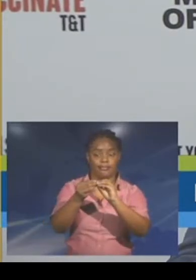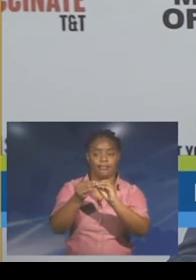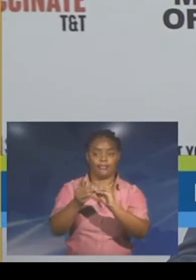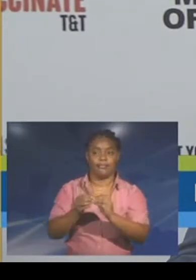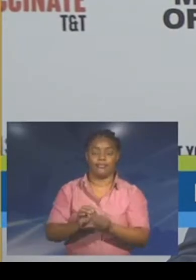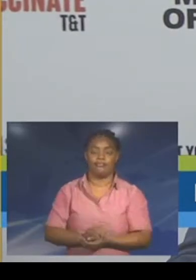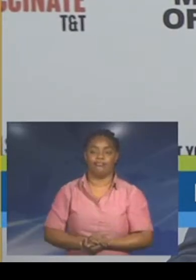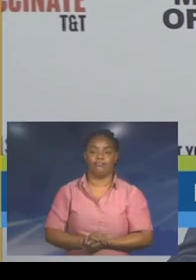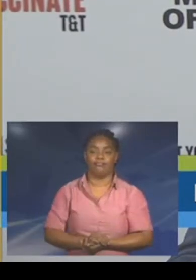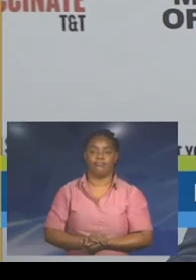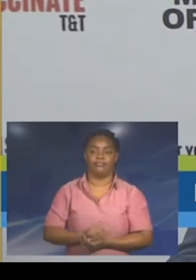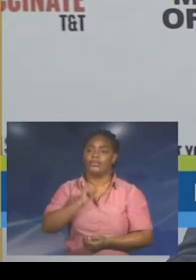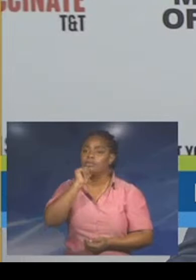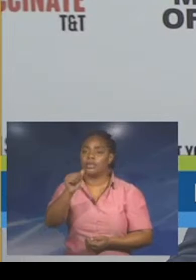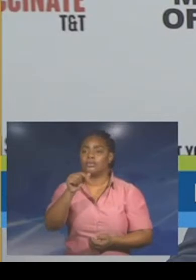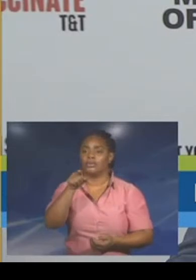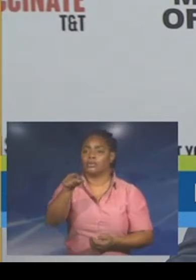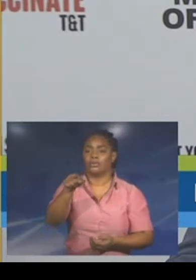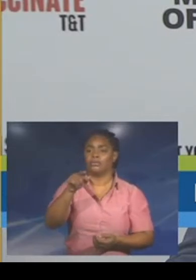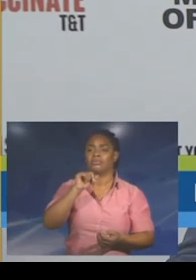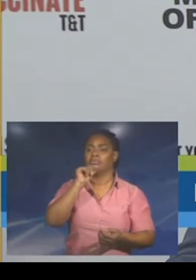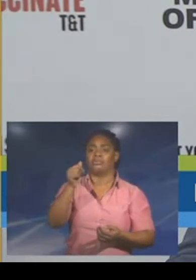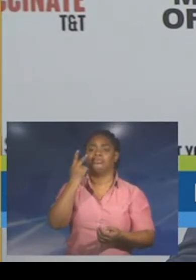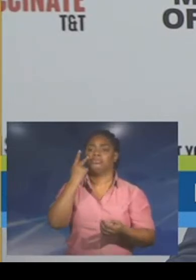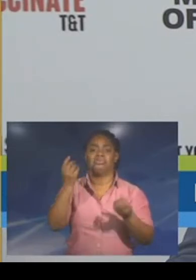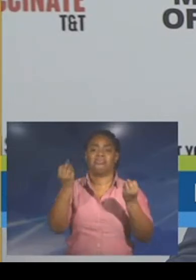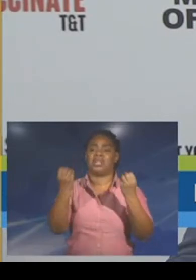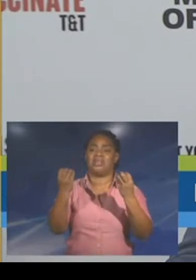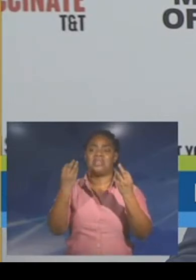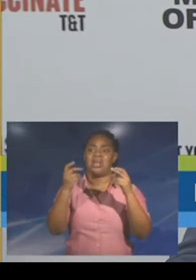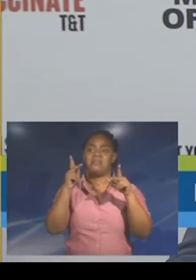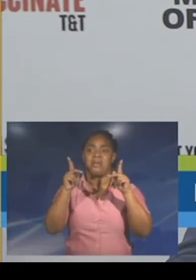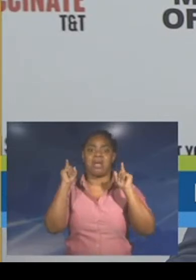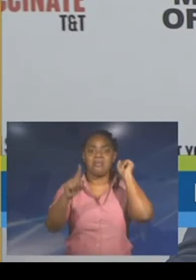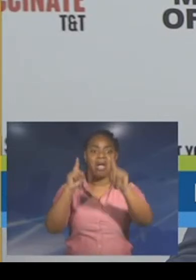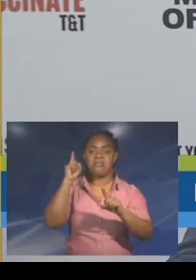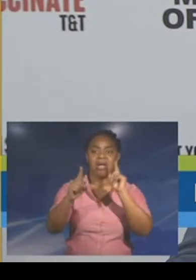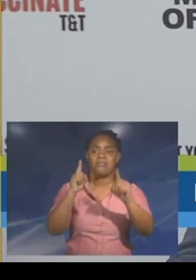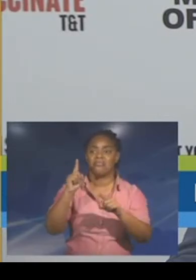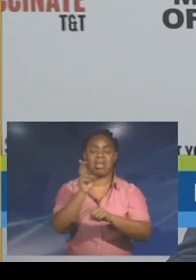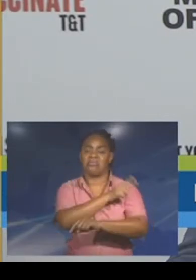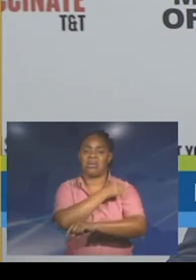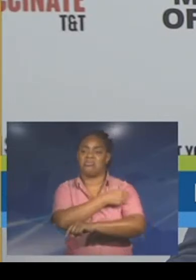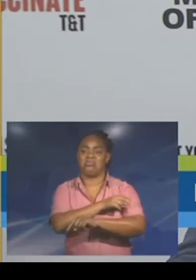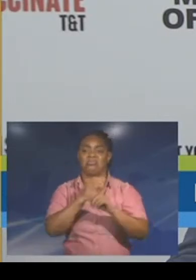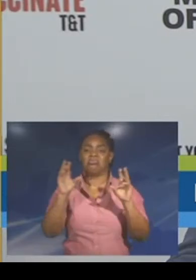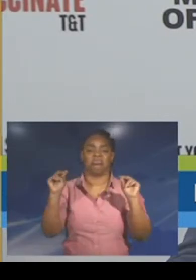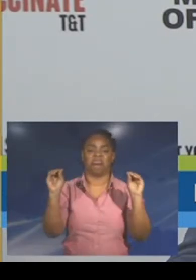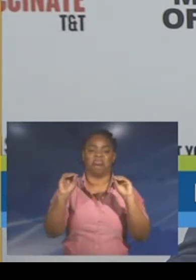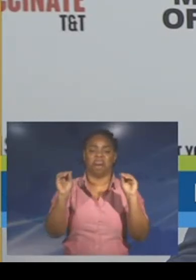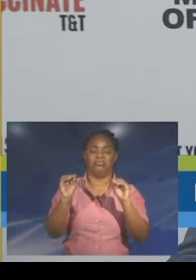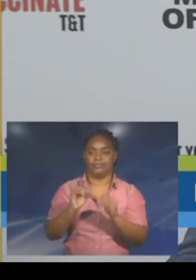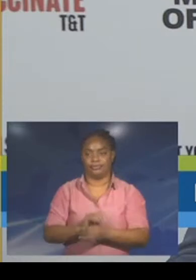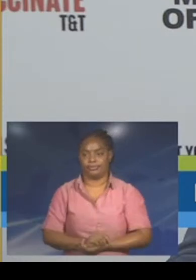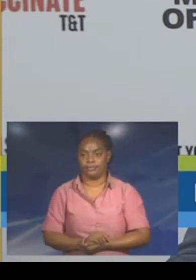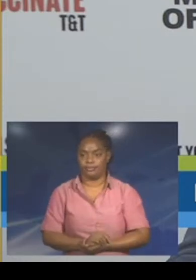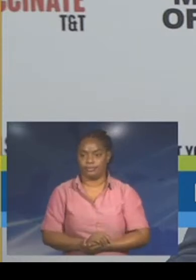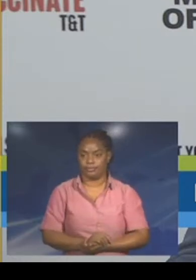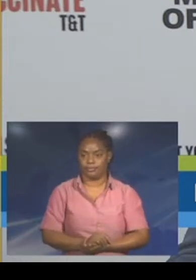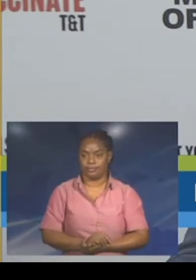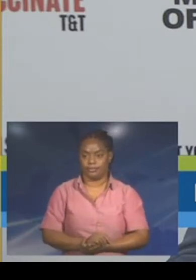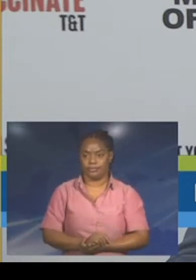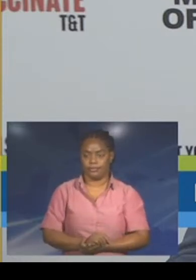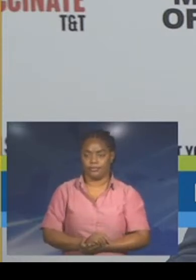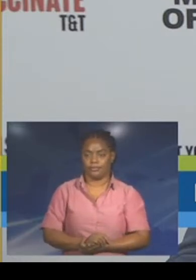are ill or severely ill needing either primary care, secondary care,